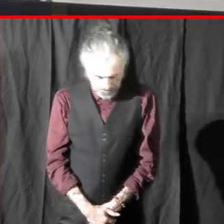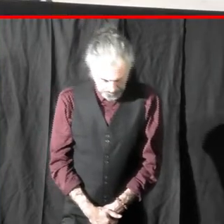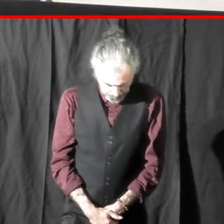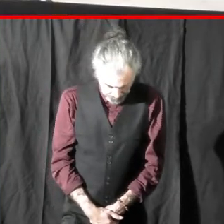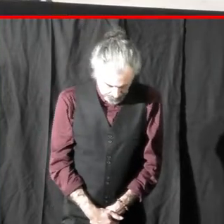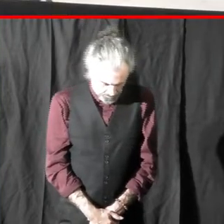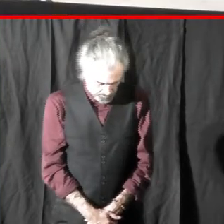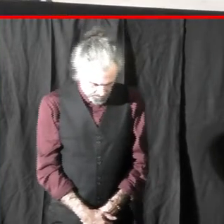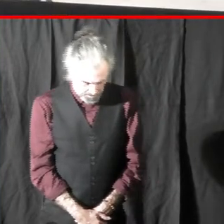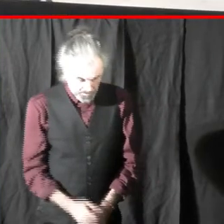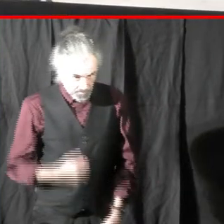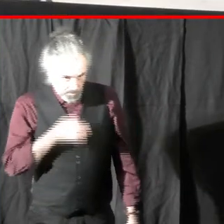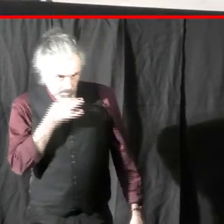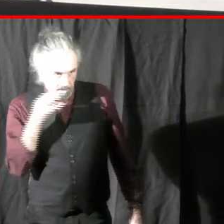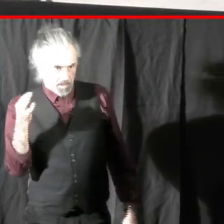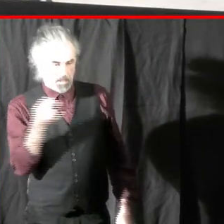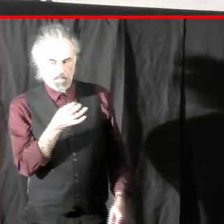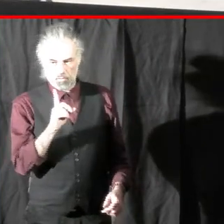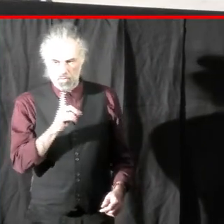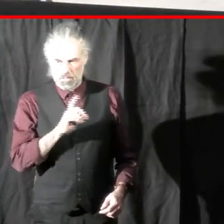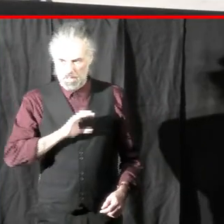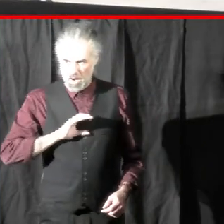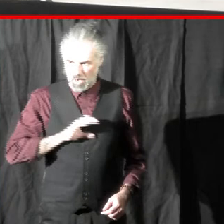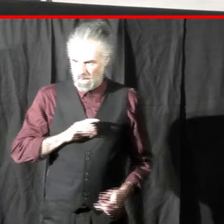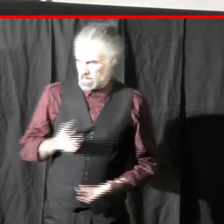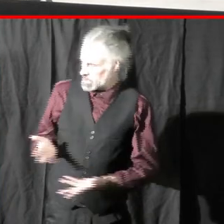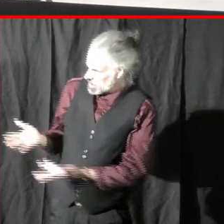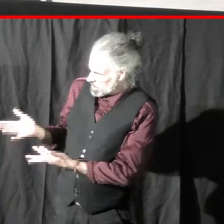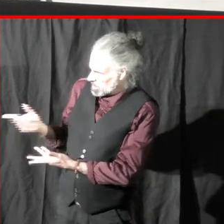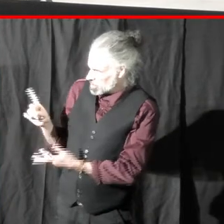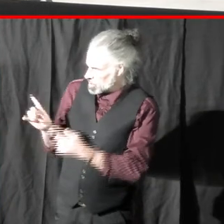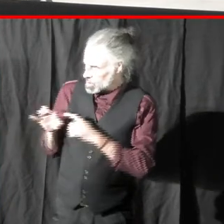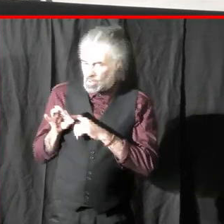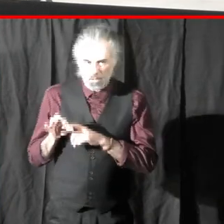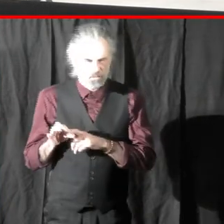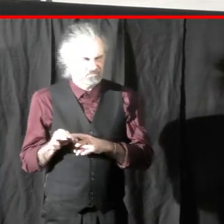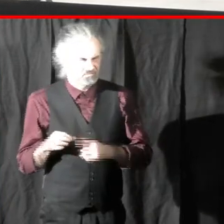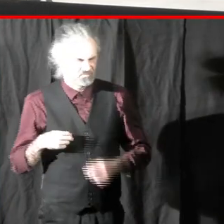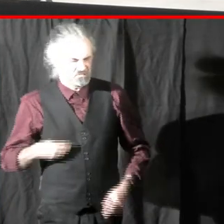I'm going to ask one of our characters a question because it's bugging me.